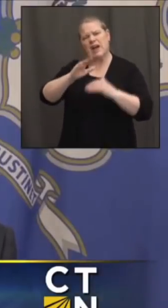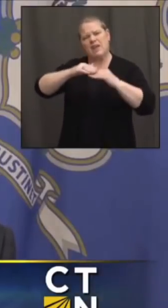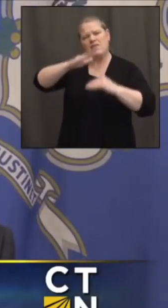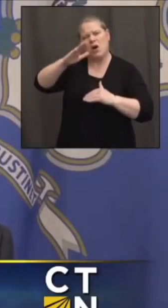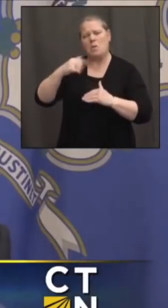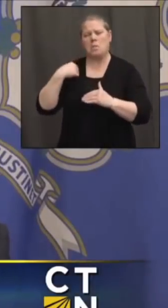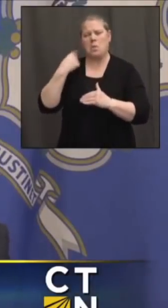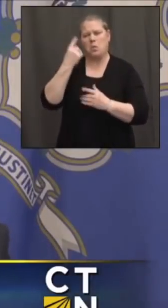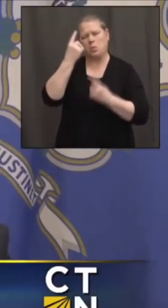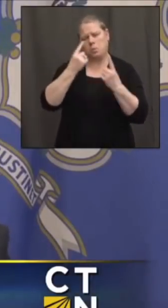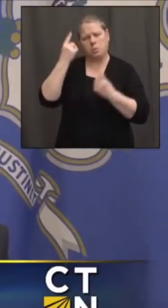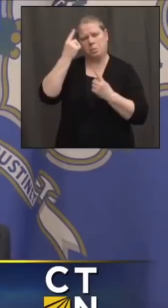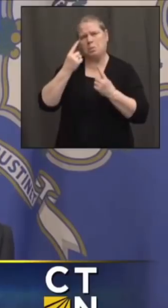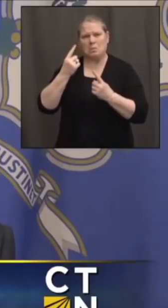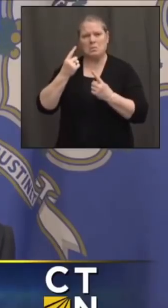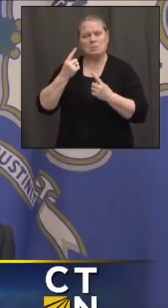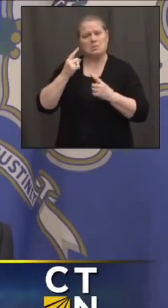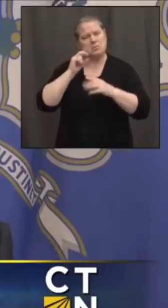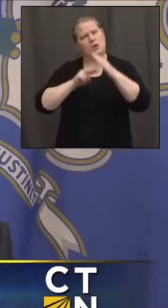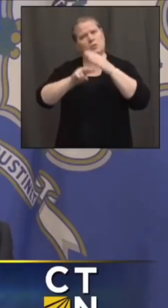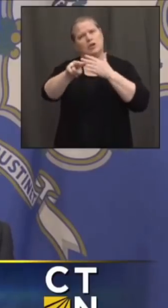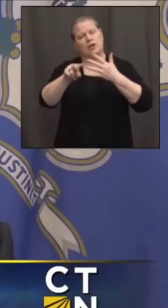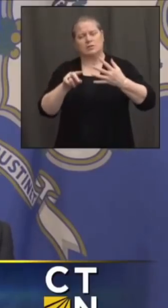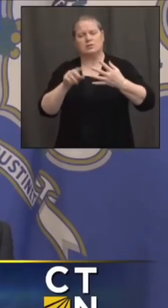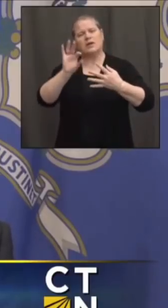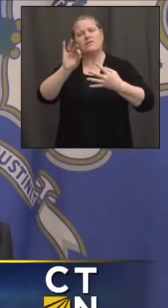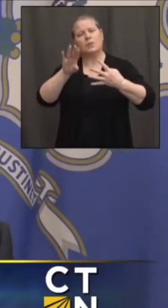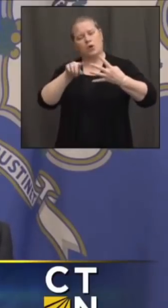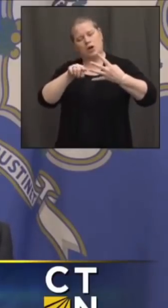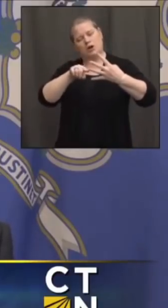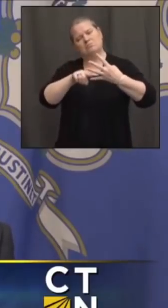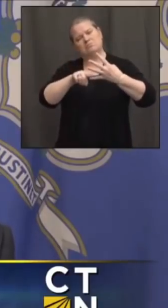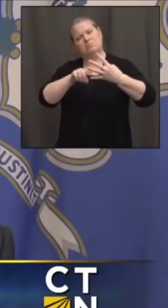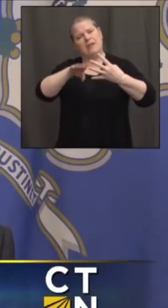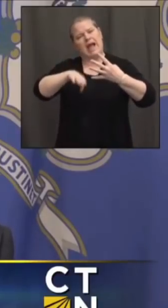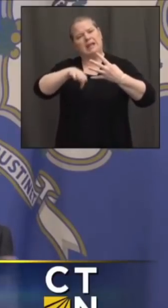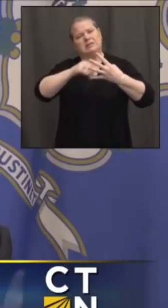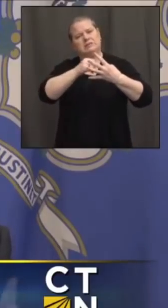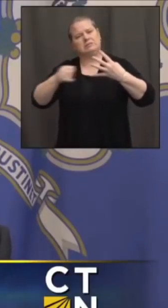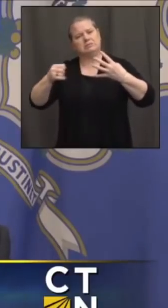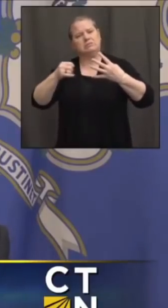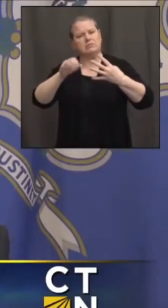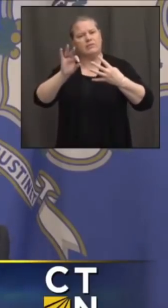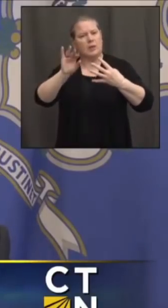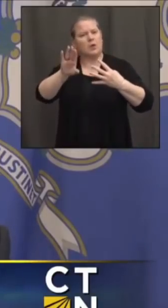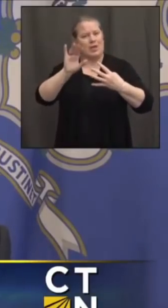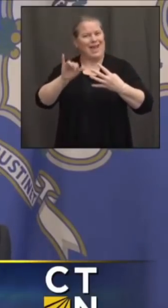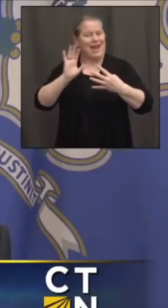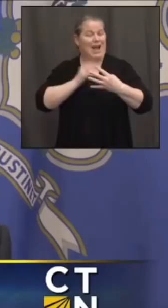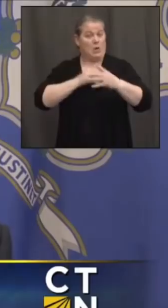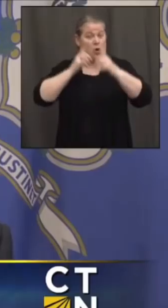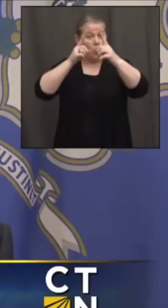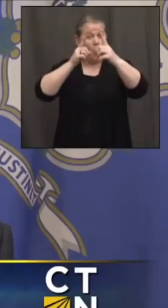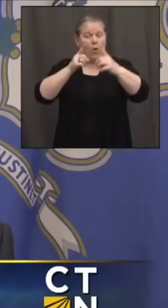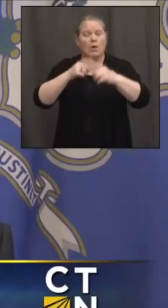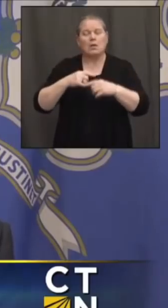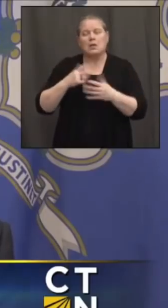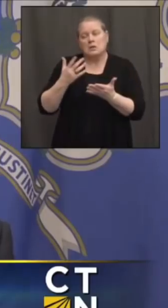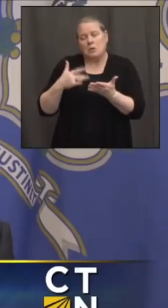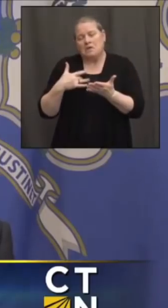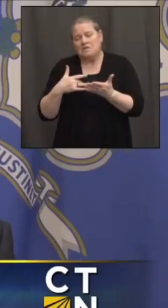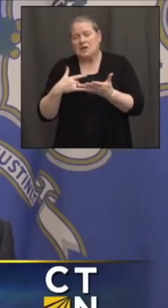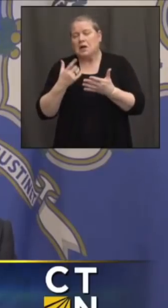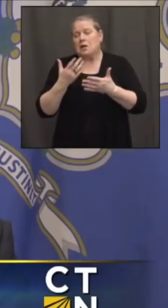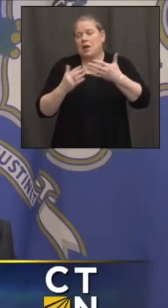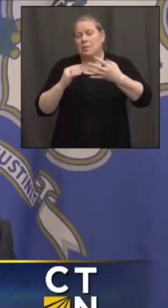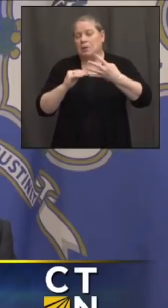end of February. I think we're getting that a little bit faster, but we're not going to be able to tell you that with certainty for another week or